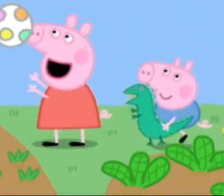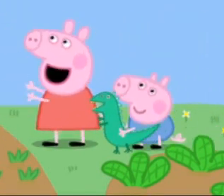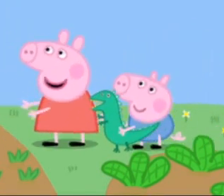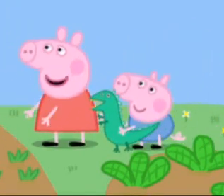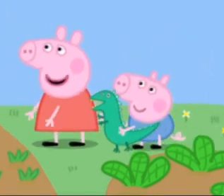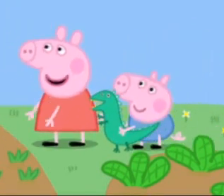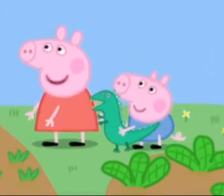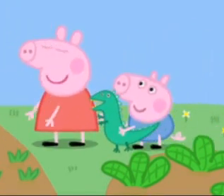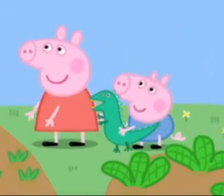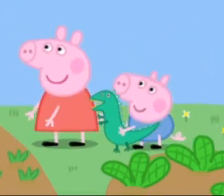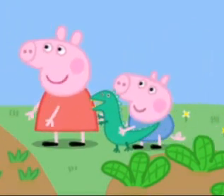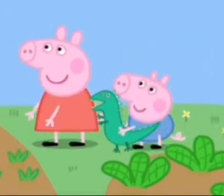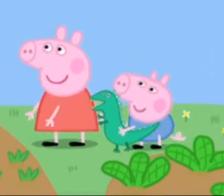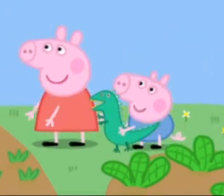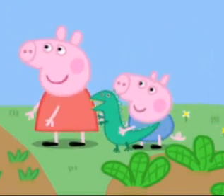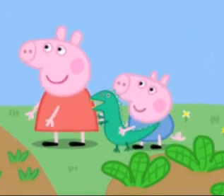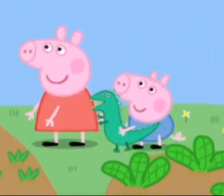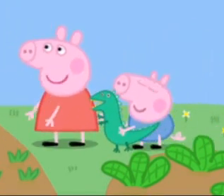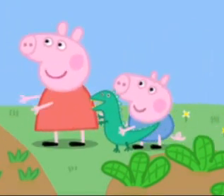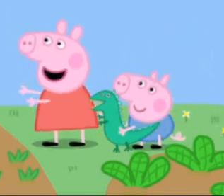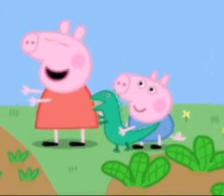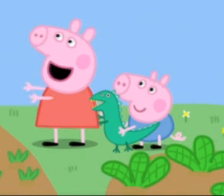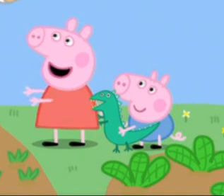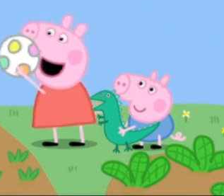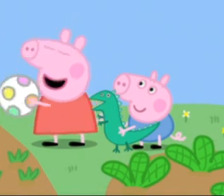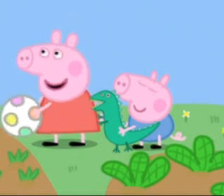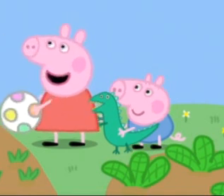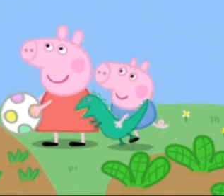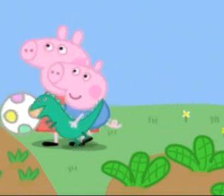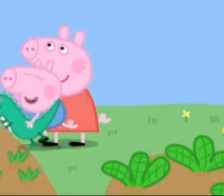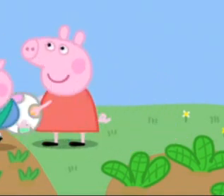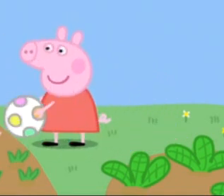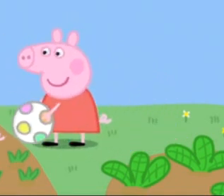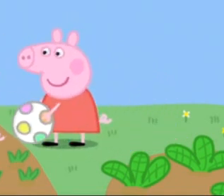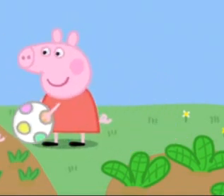Grandpa, catch! Ho, ho, ho. Catch!